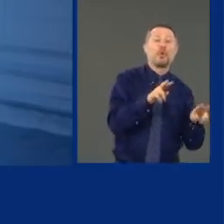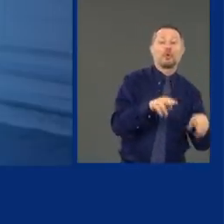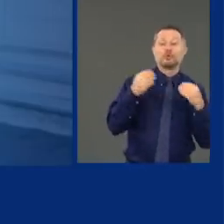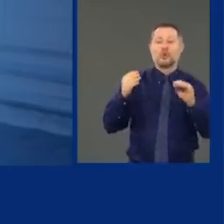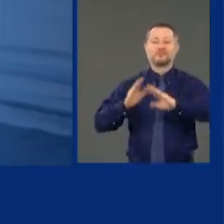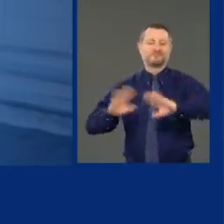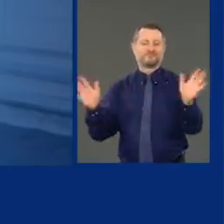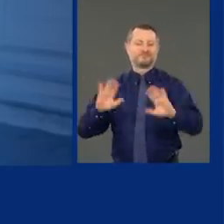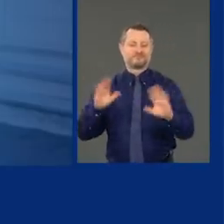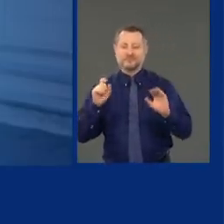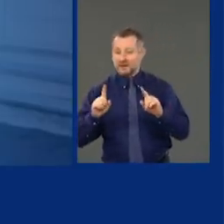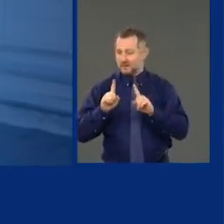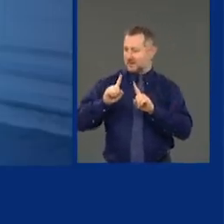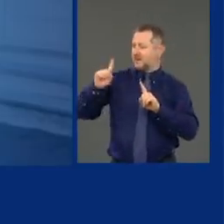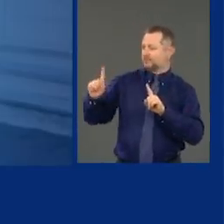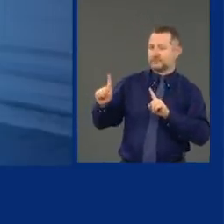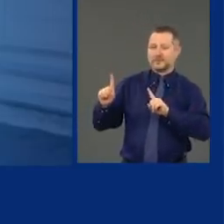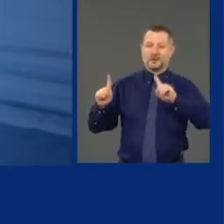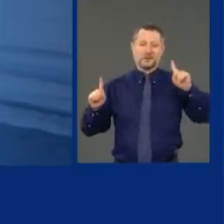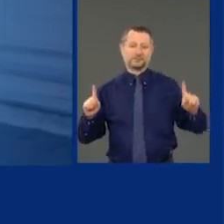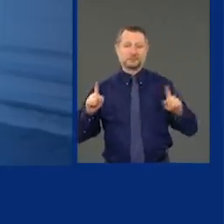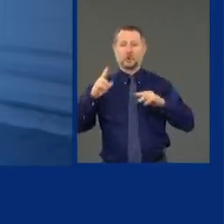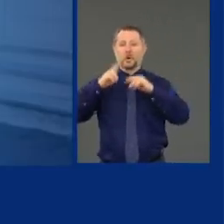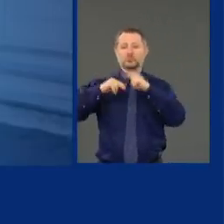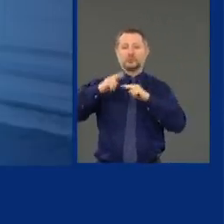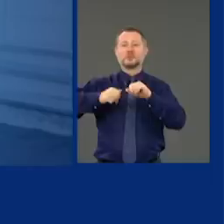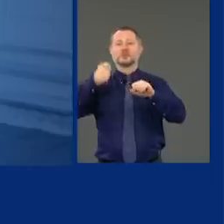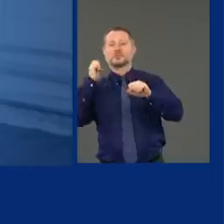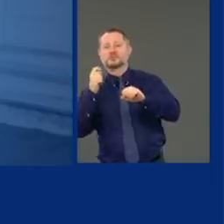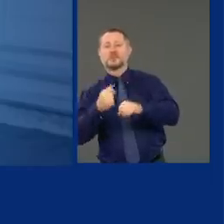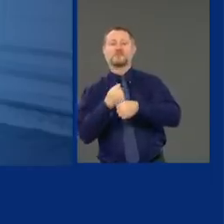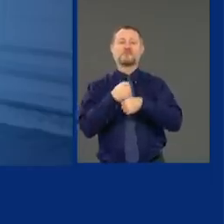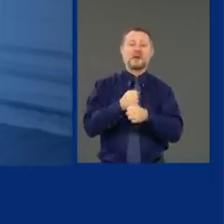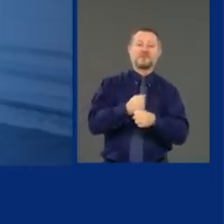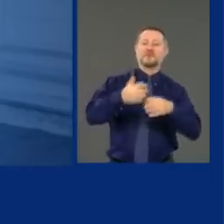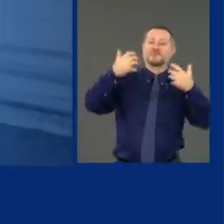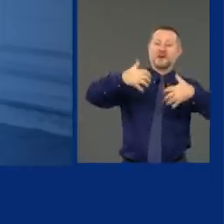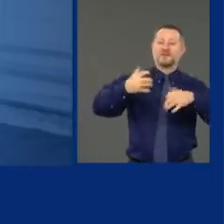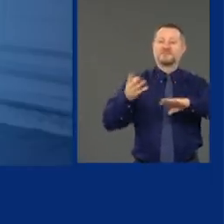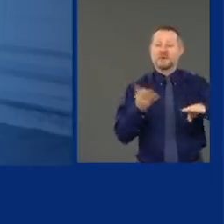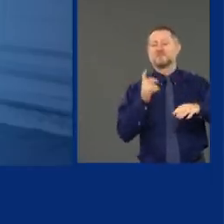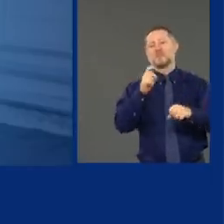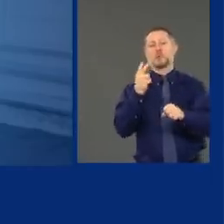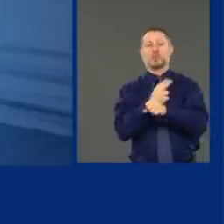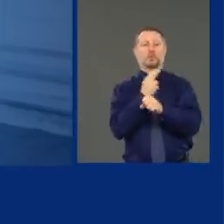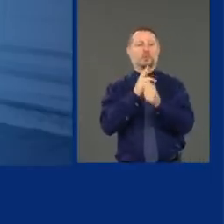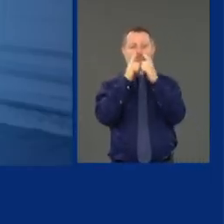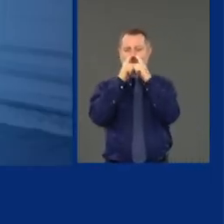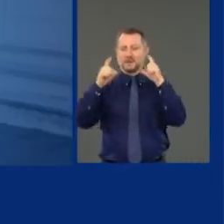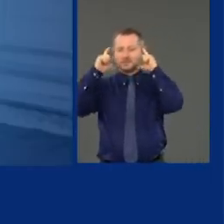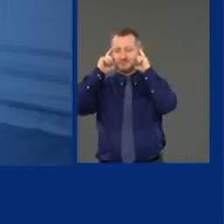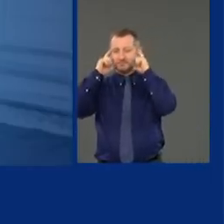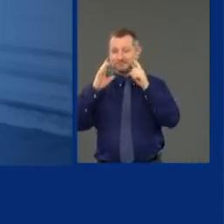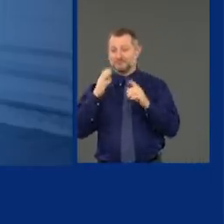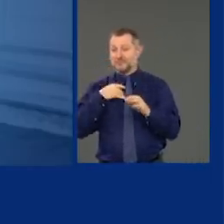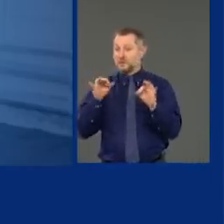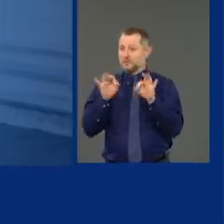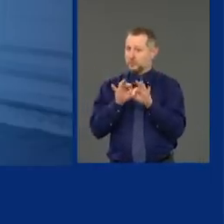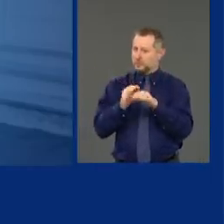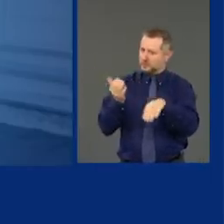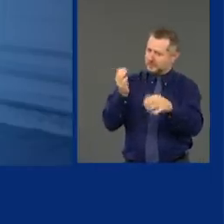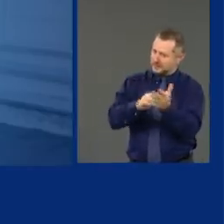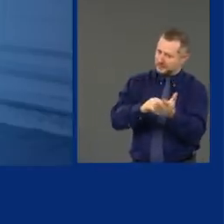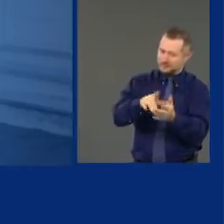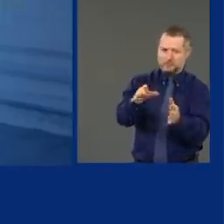Construction and manufacturing, masks must be worn. And again, WHO just pointed out how important they are. Employer